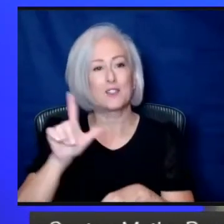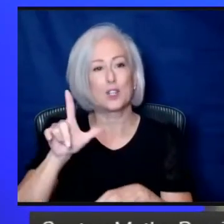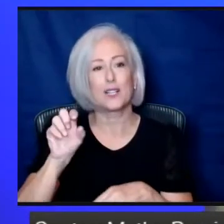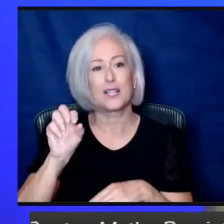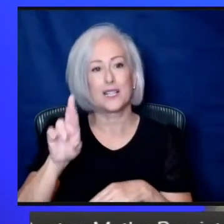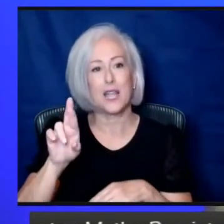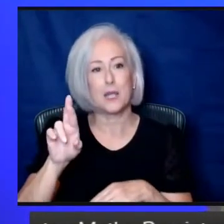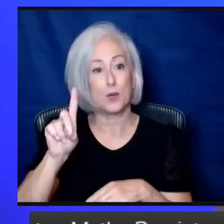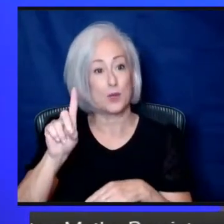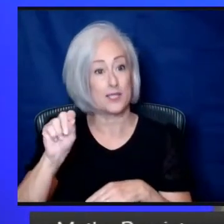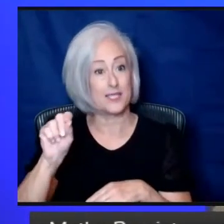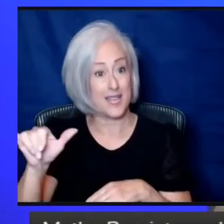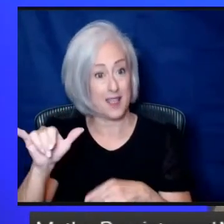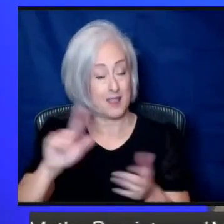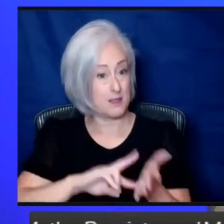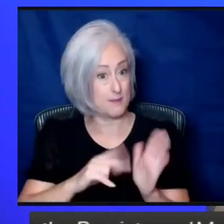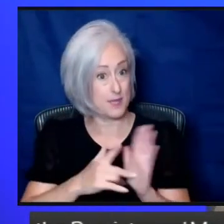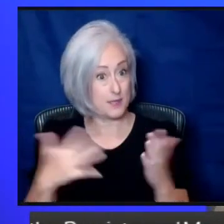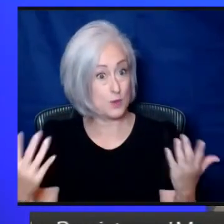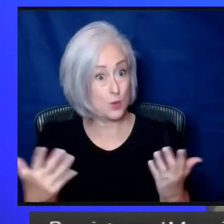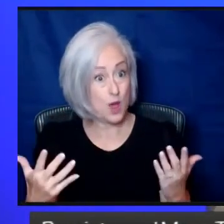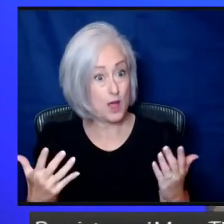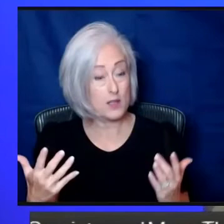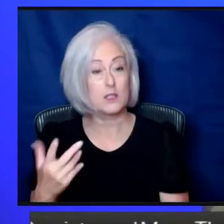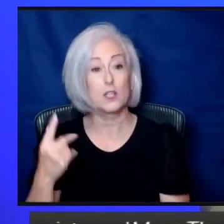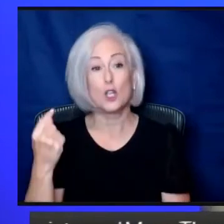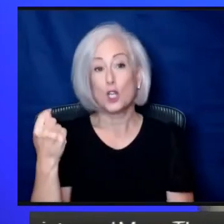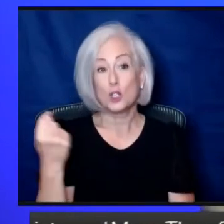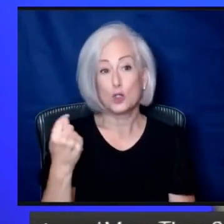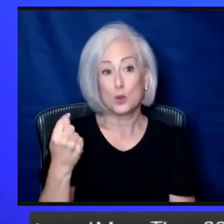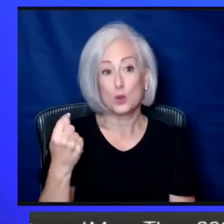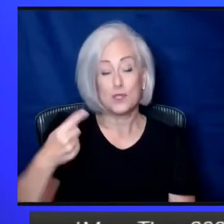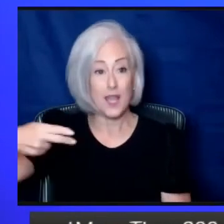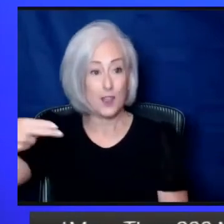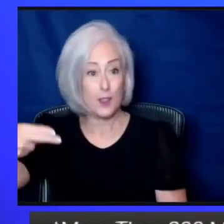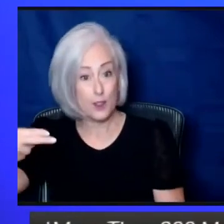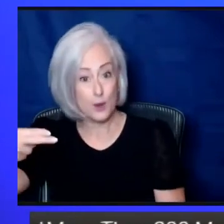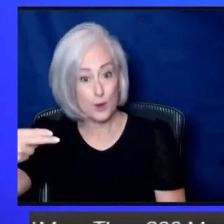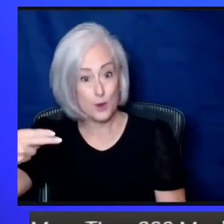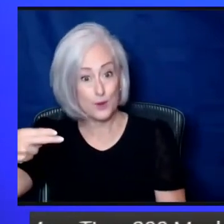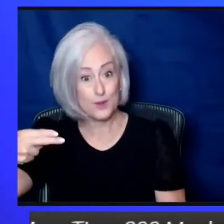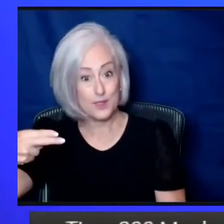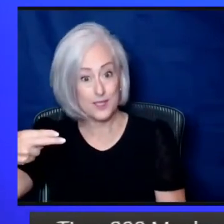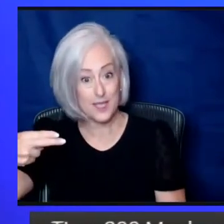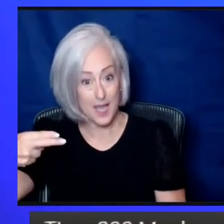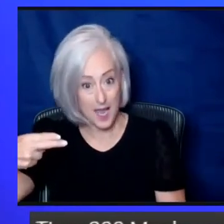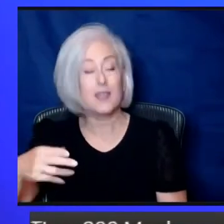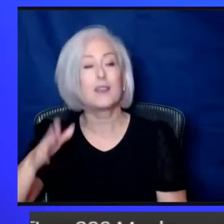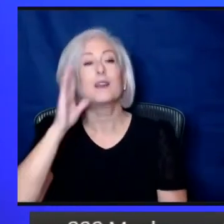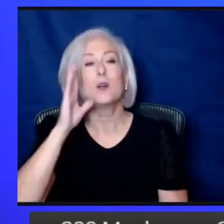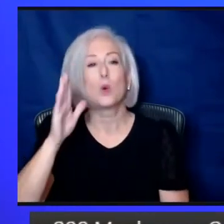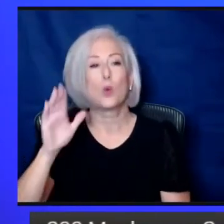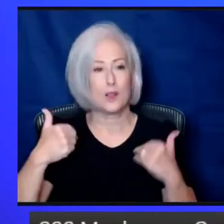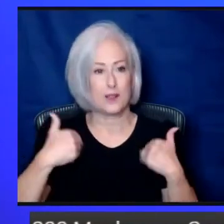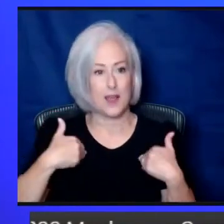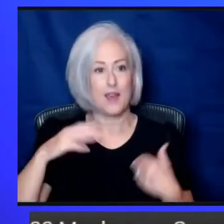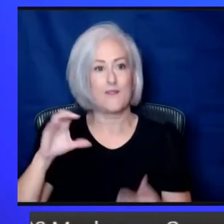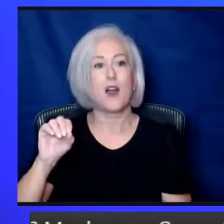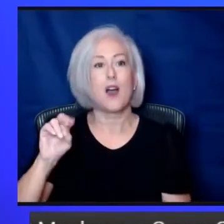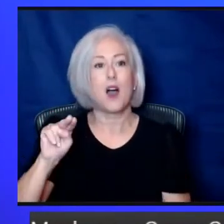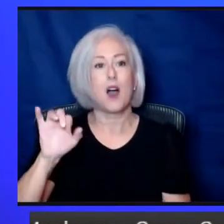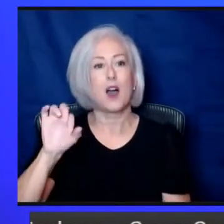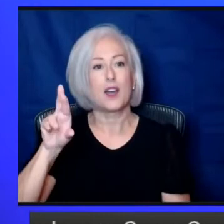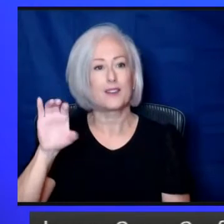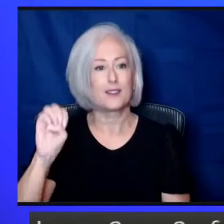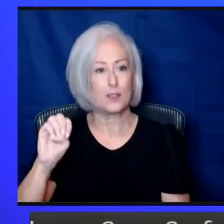that on Tuesdays and Thursdays going forward, we're going to give you encore presentations of some of our more